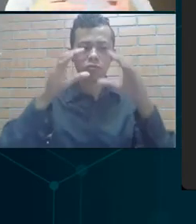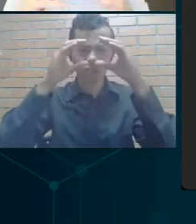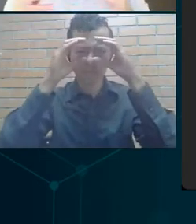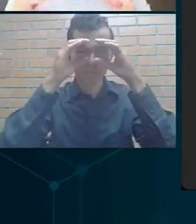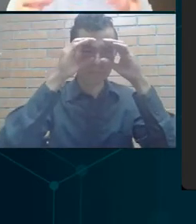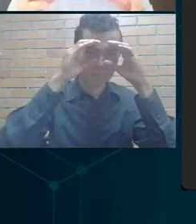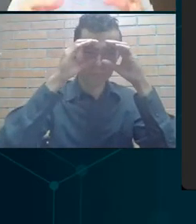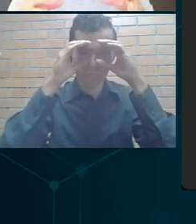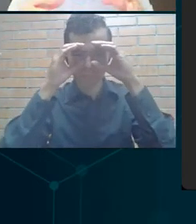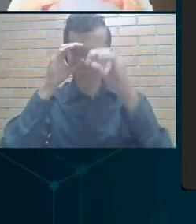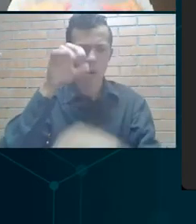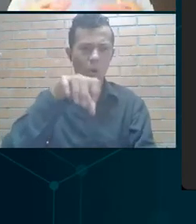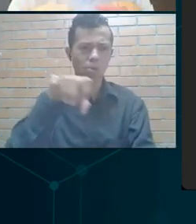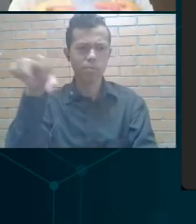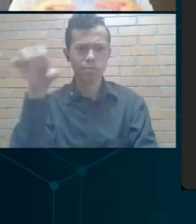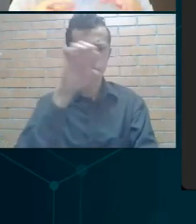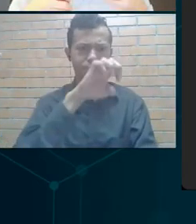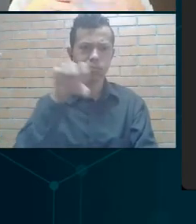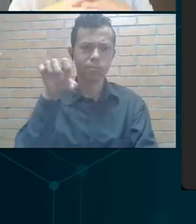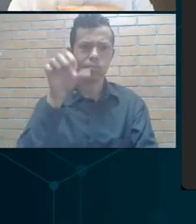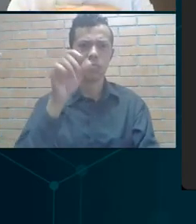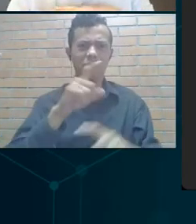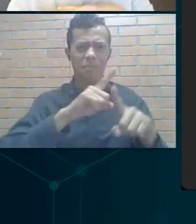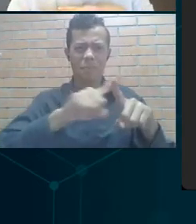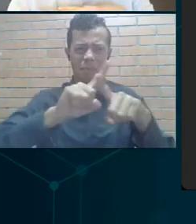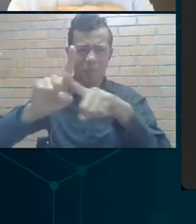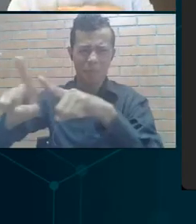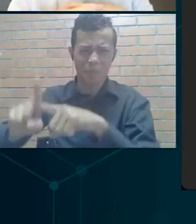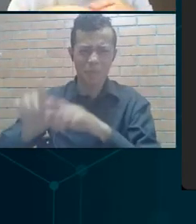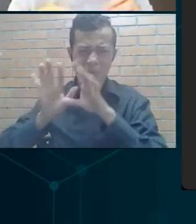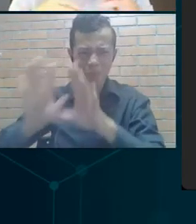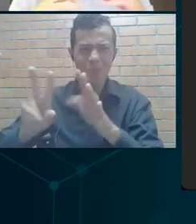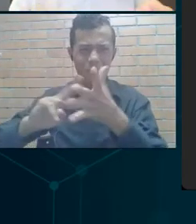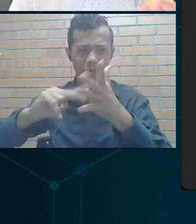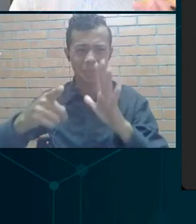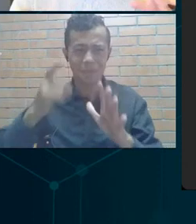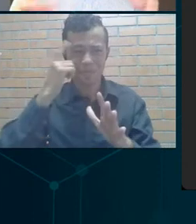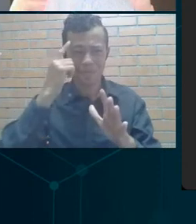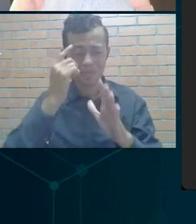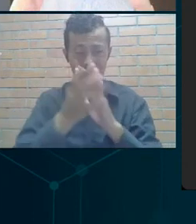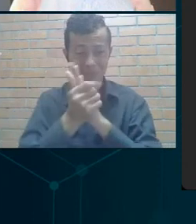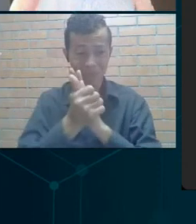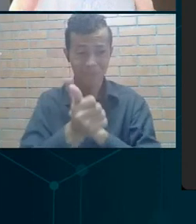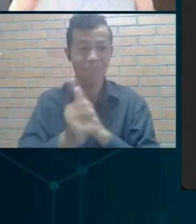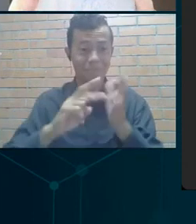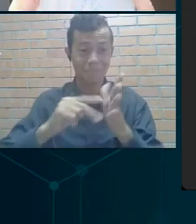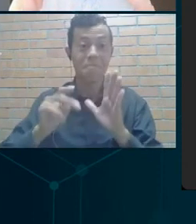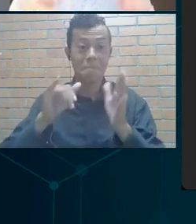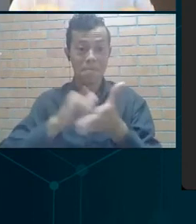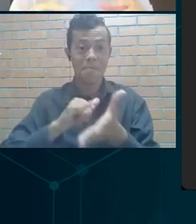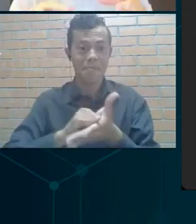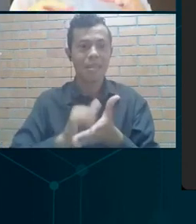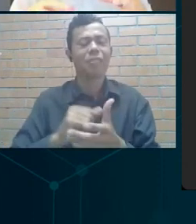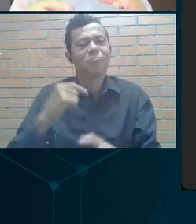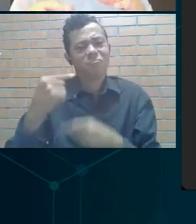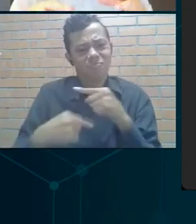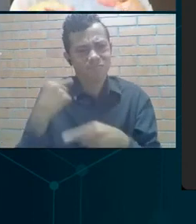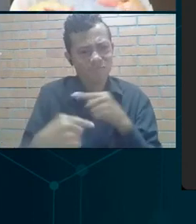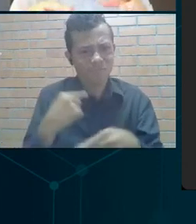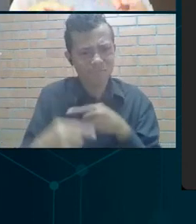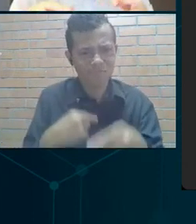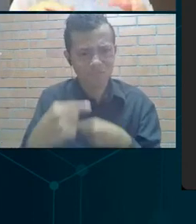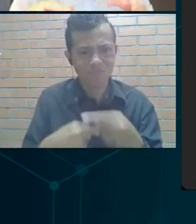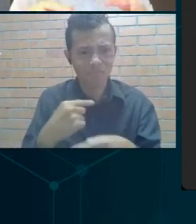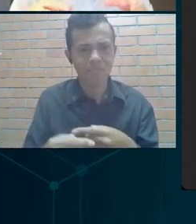this, you would still be much better served than trying to develop that in-house. It takes a long time. It requires very deep